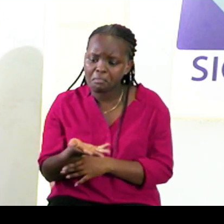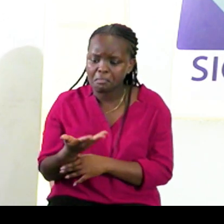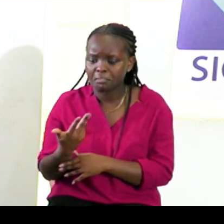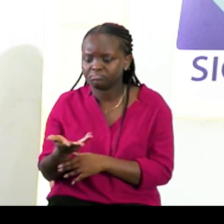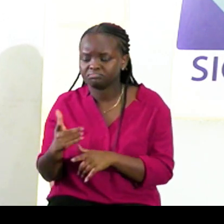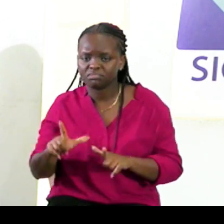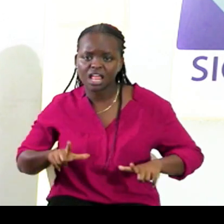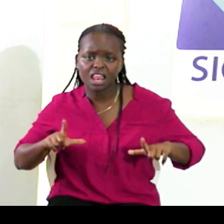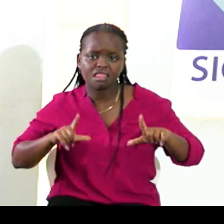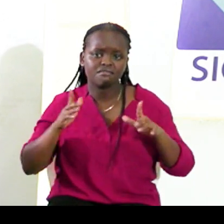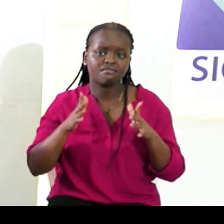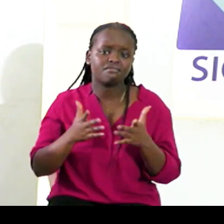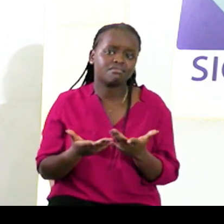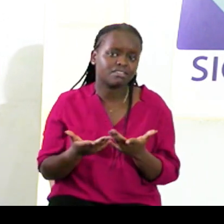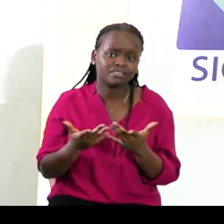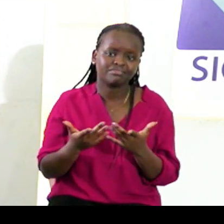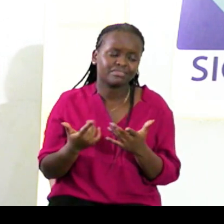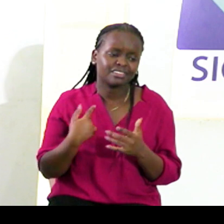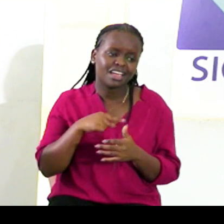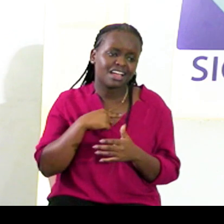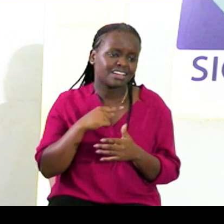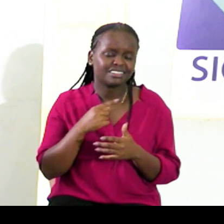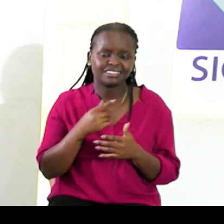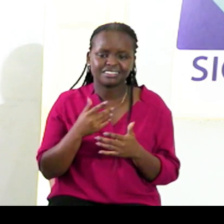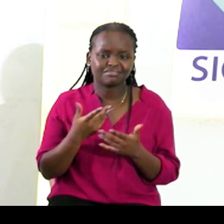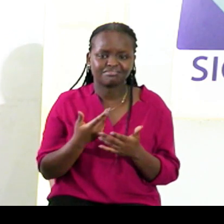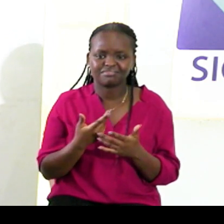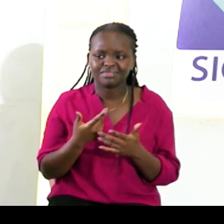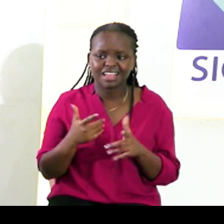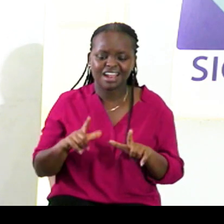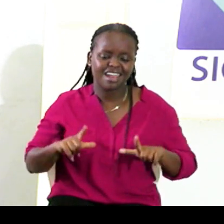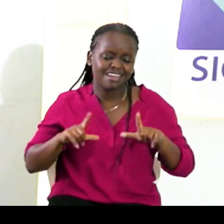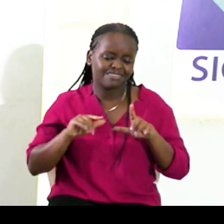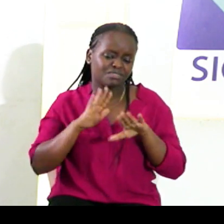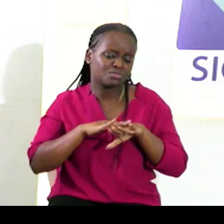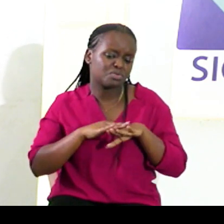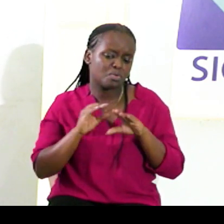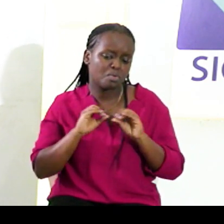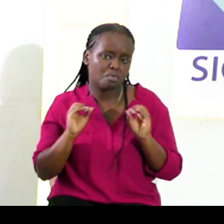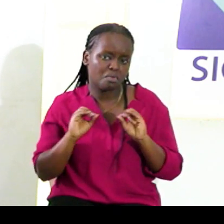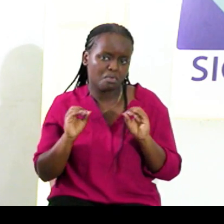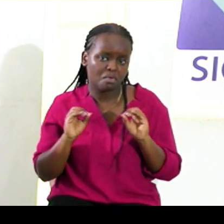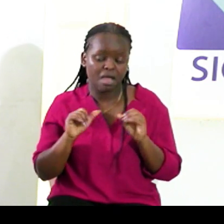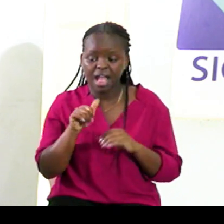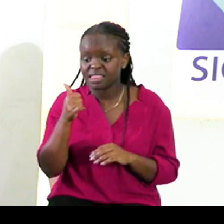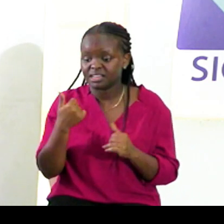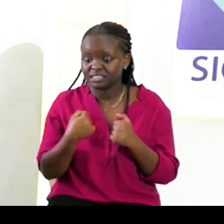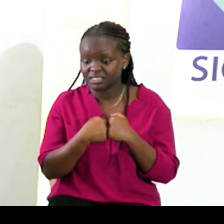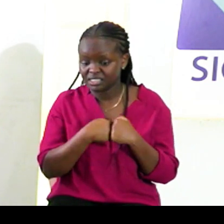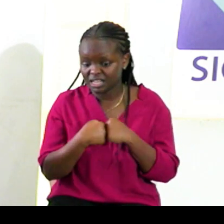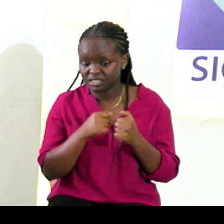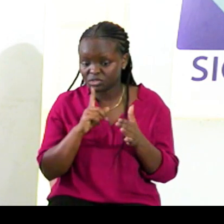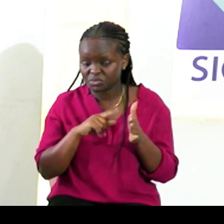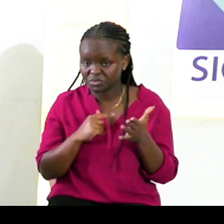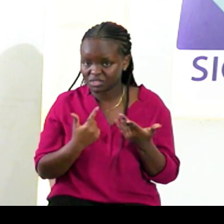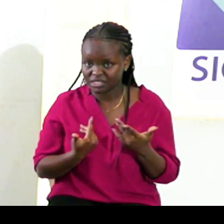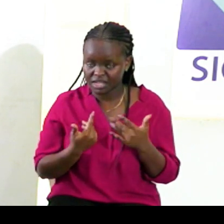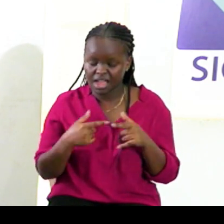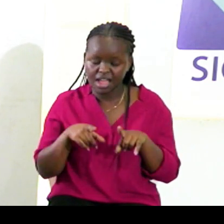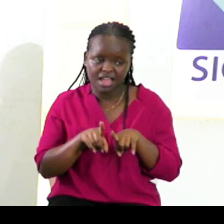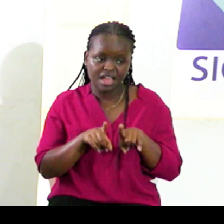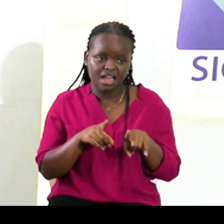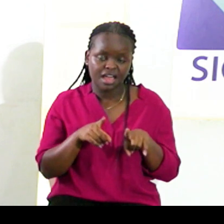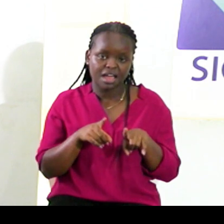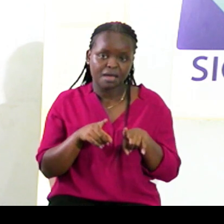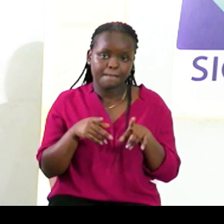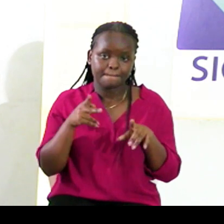that we deserve as beggars. And then the other challenge is, in as much as